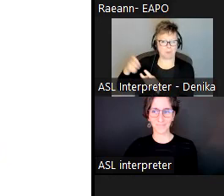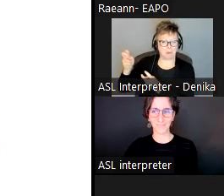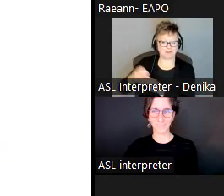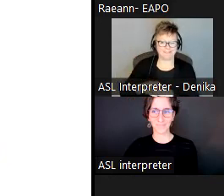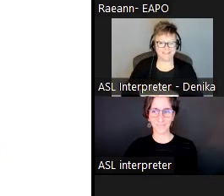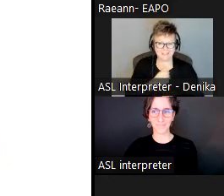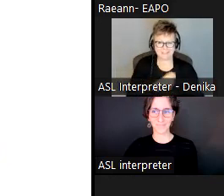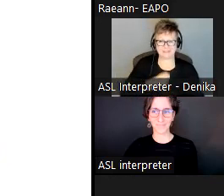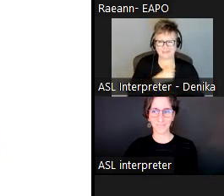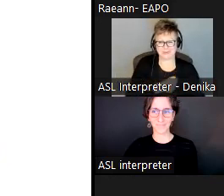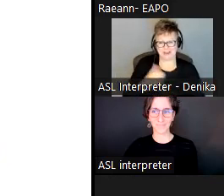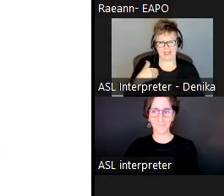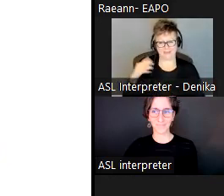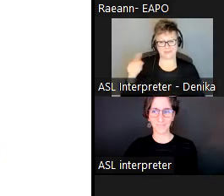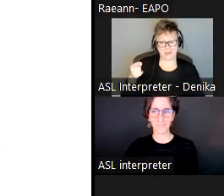sorry, I have puppies.